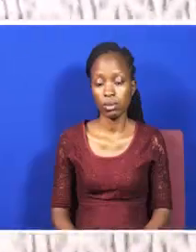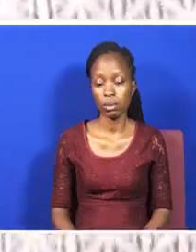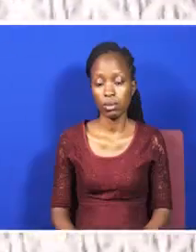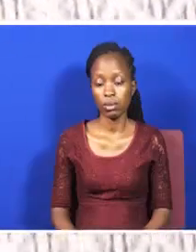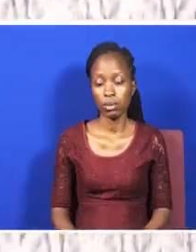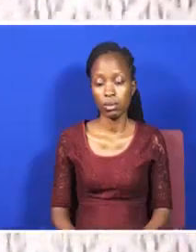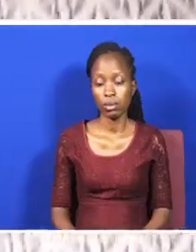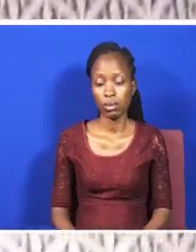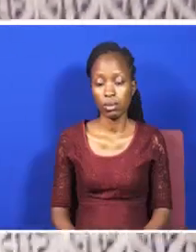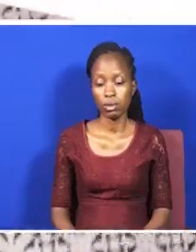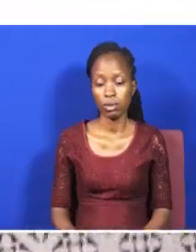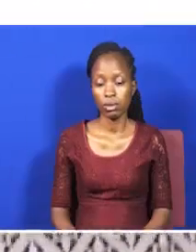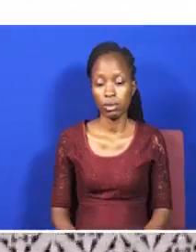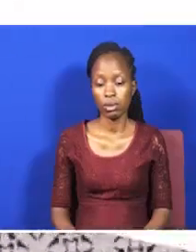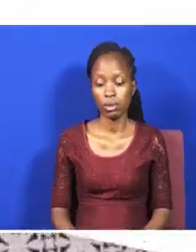So,